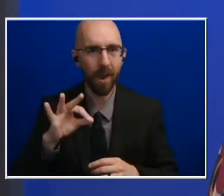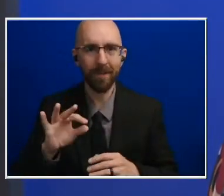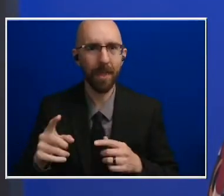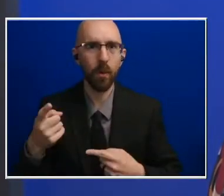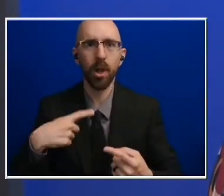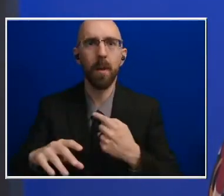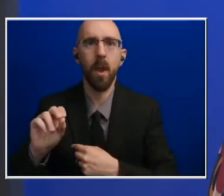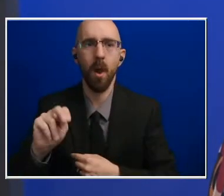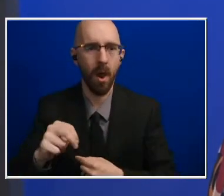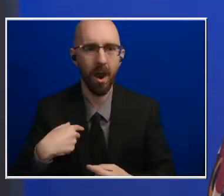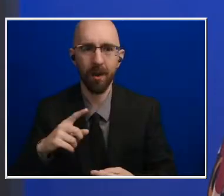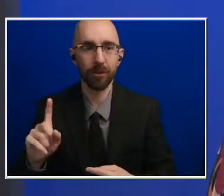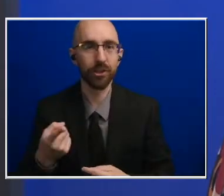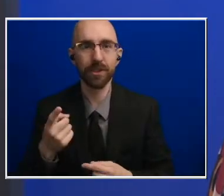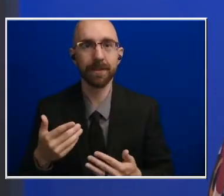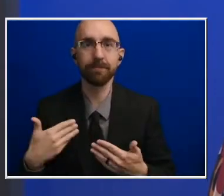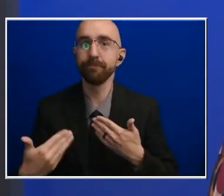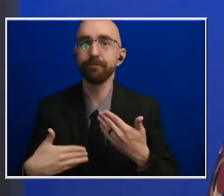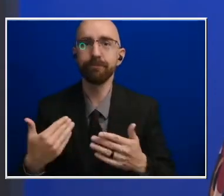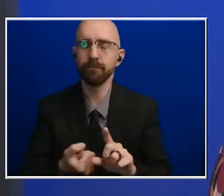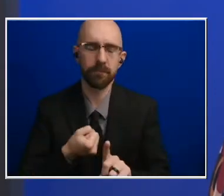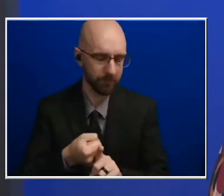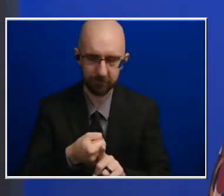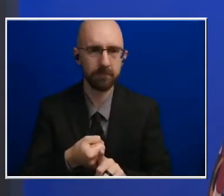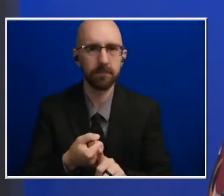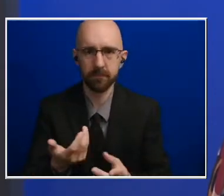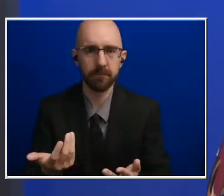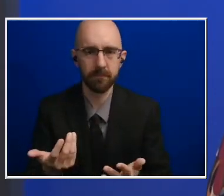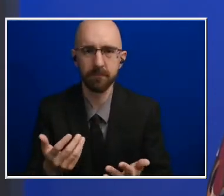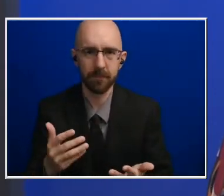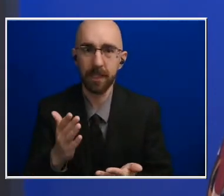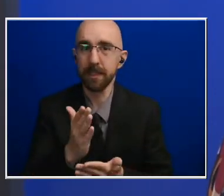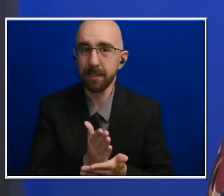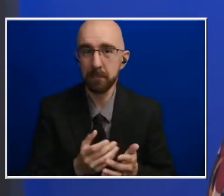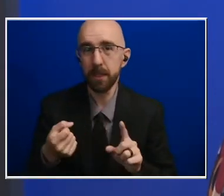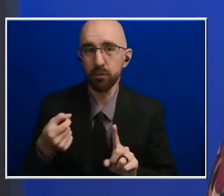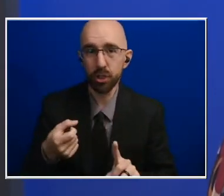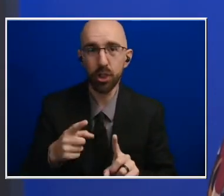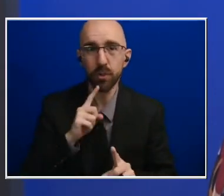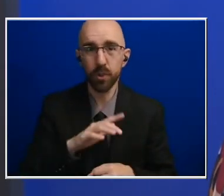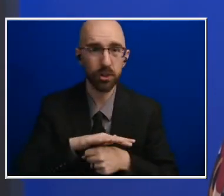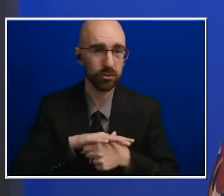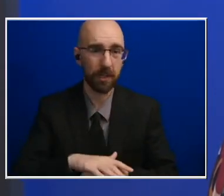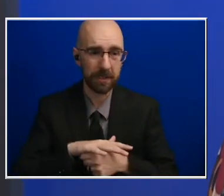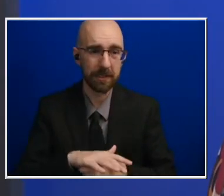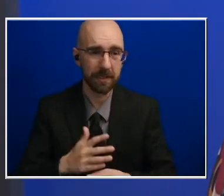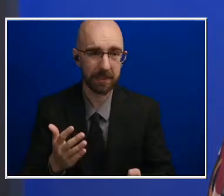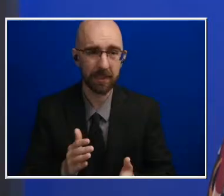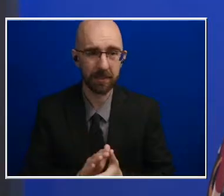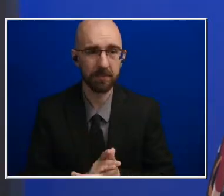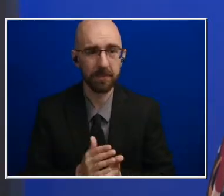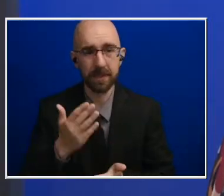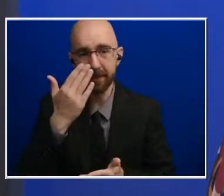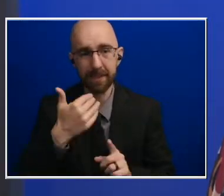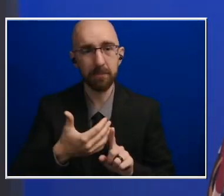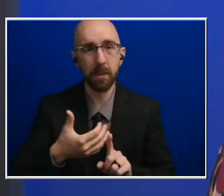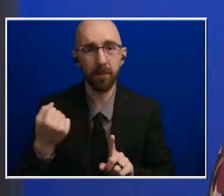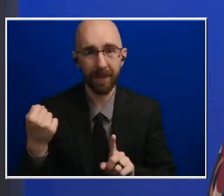just have them. And some of the triggers were stress, sleep deprivation,